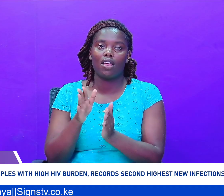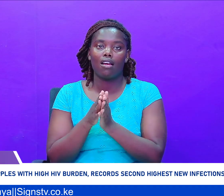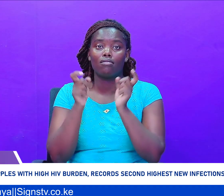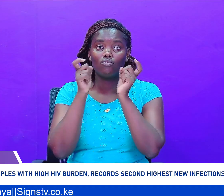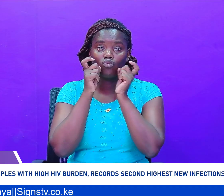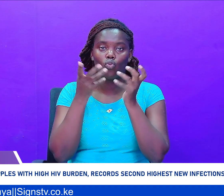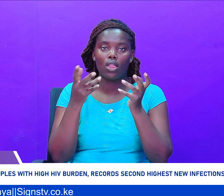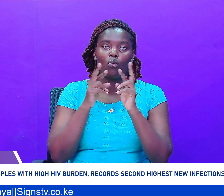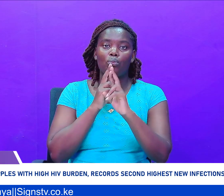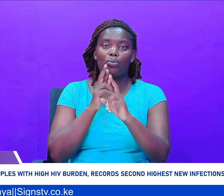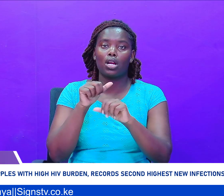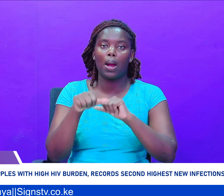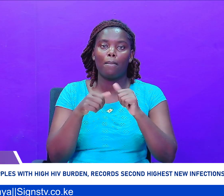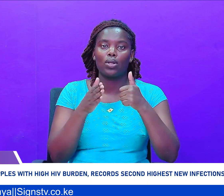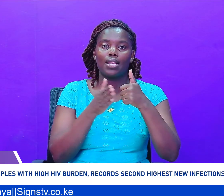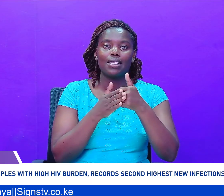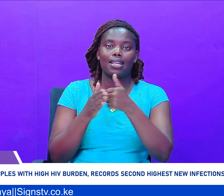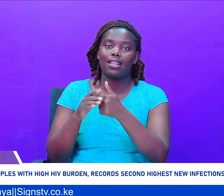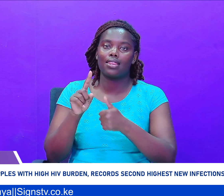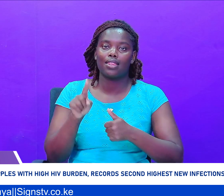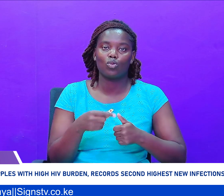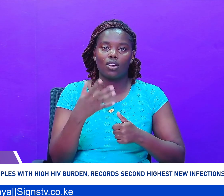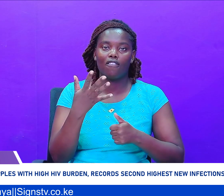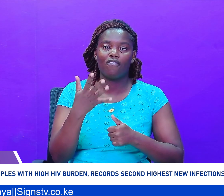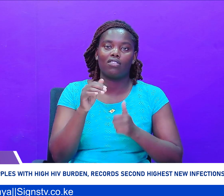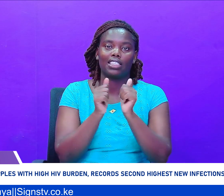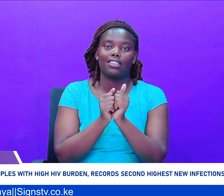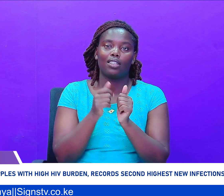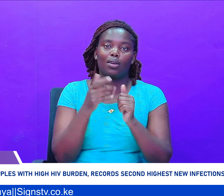and AIDS, reporting an estimated